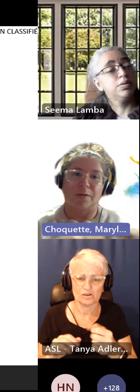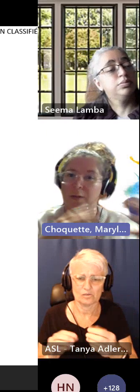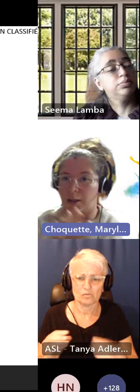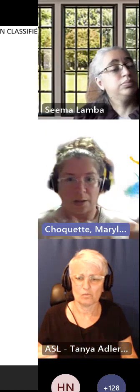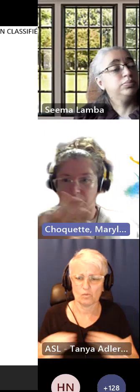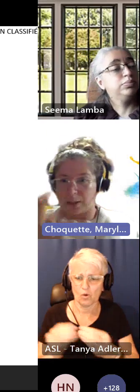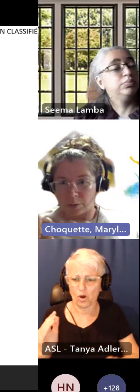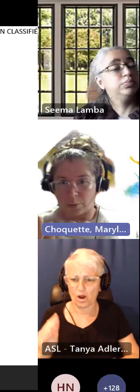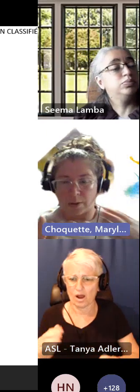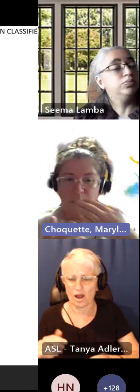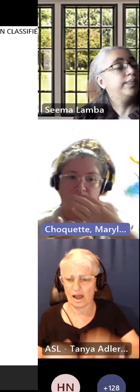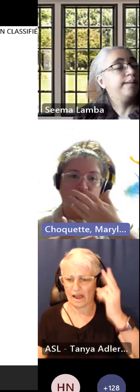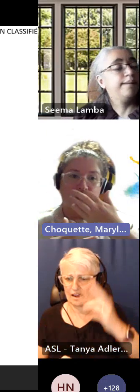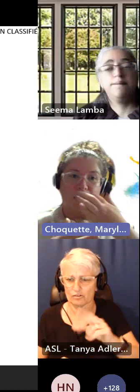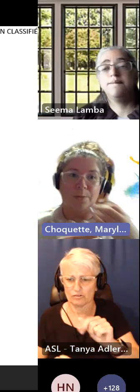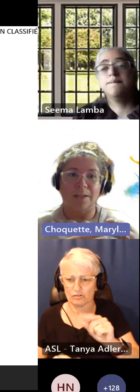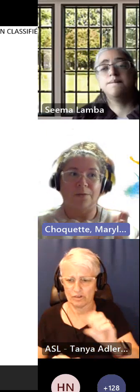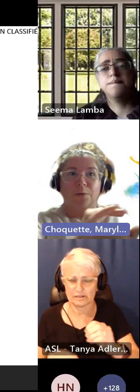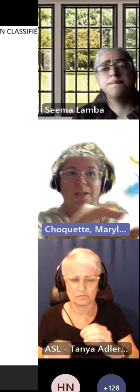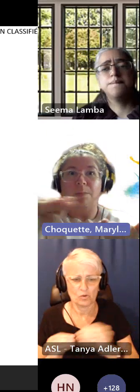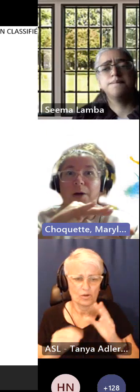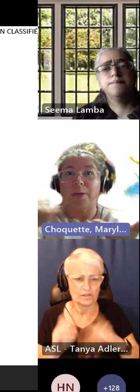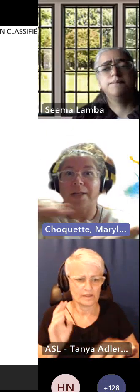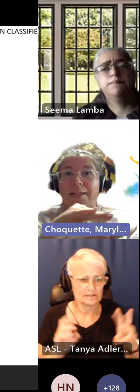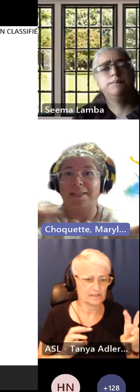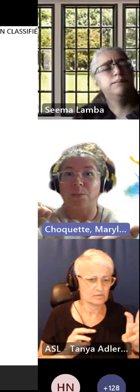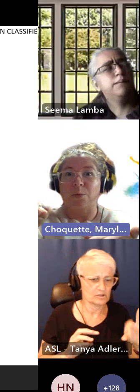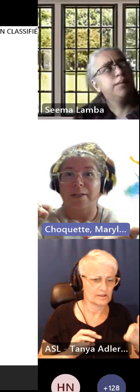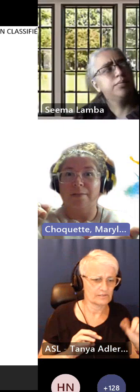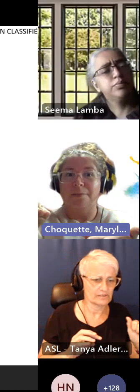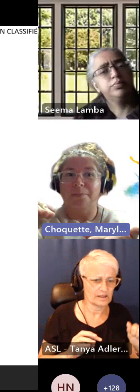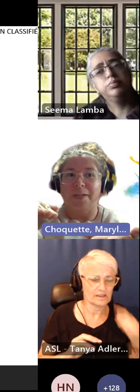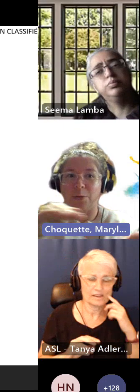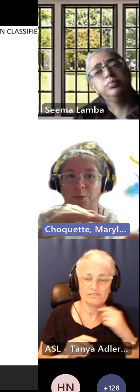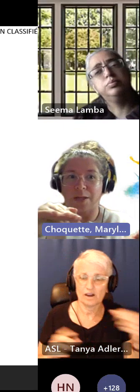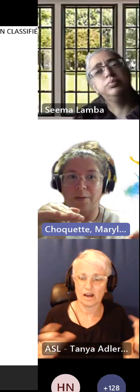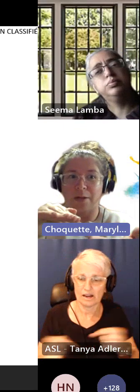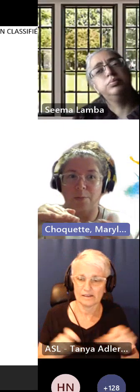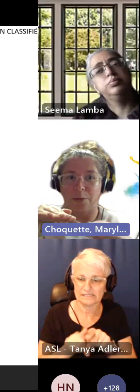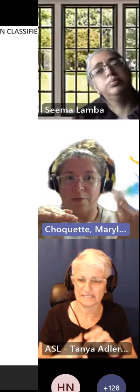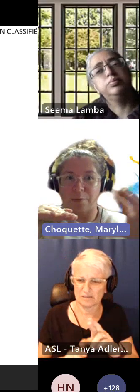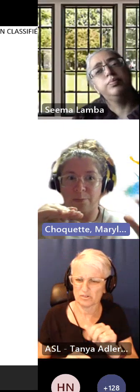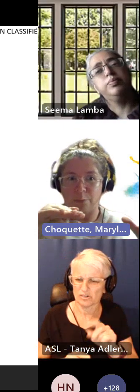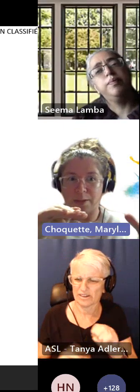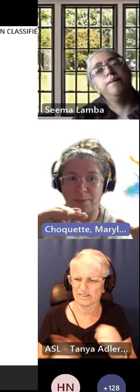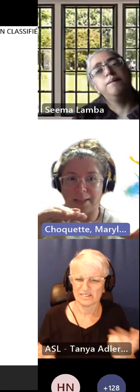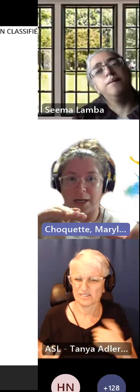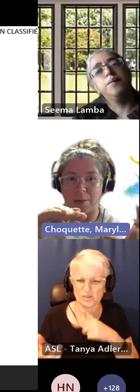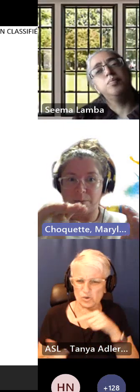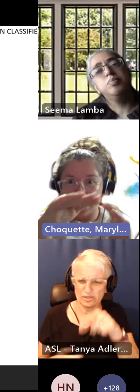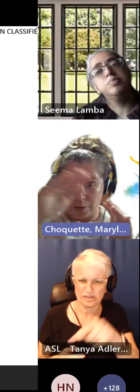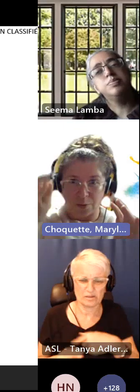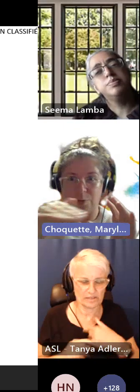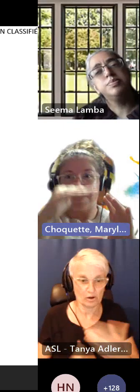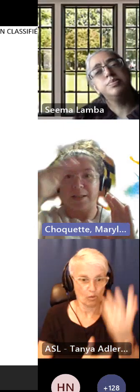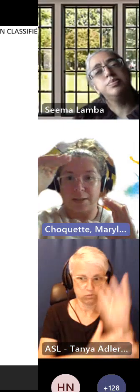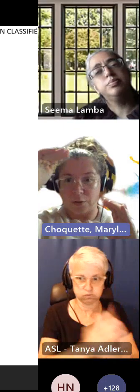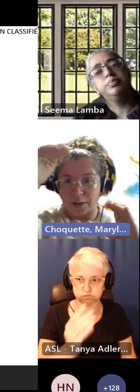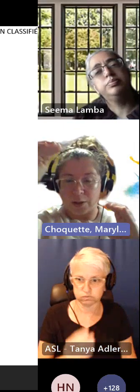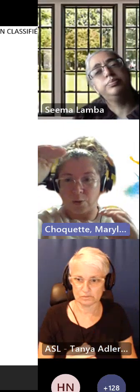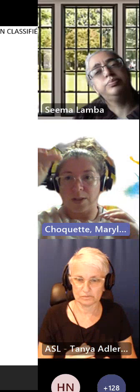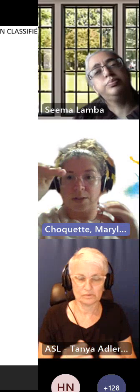as a WFA, LMA, or whatever. Because really, if you keep hiring at the same rate, then who's out there, but you have a really big gap,